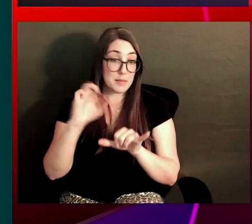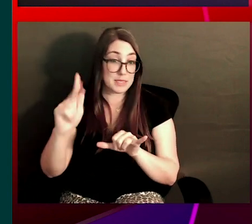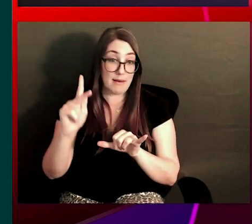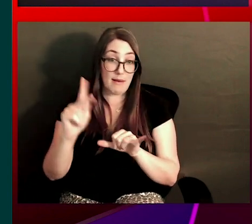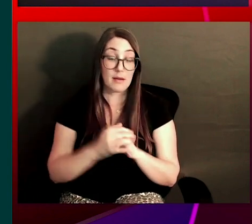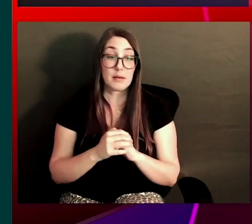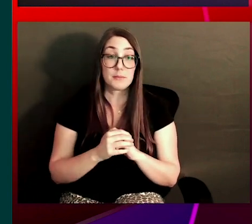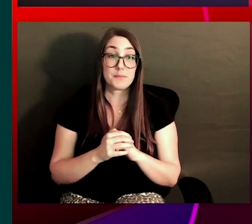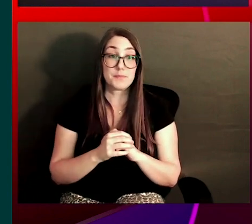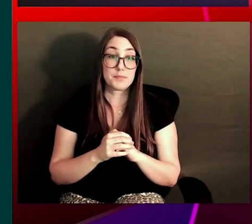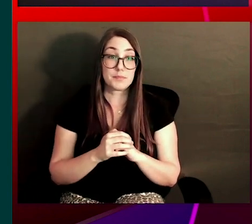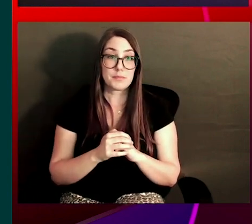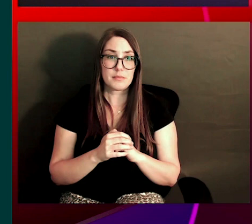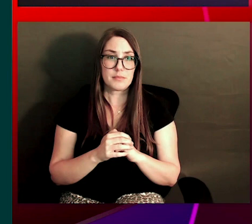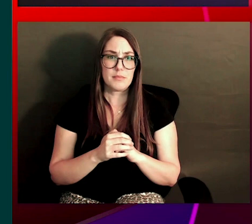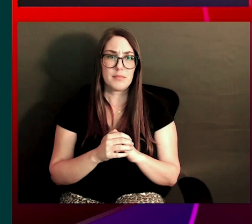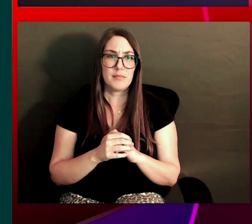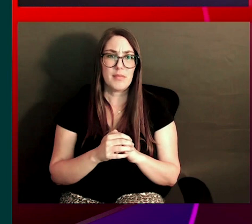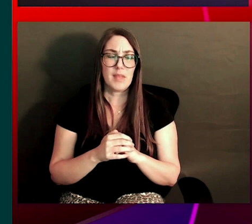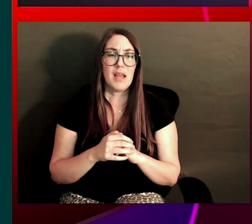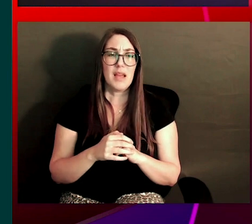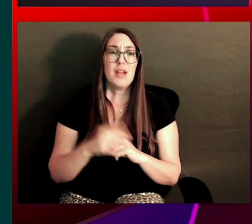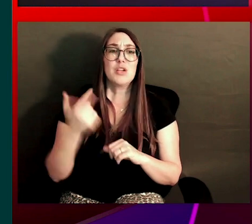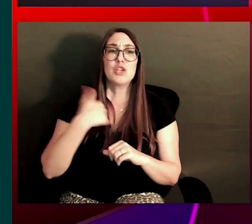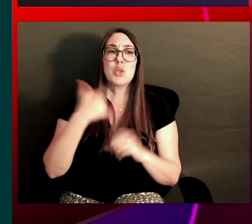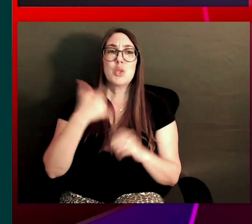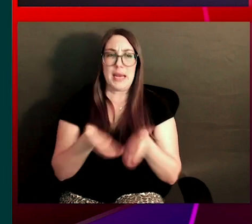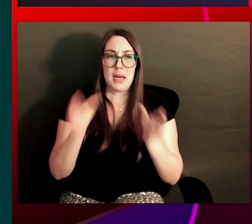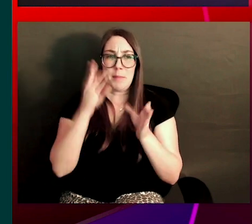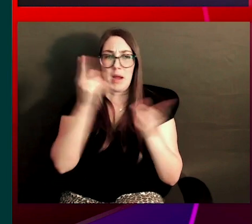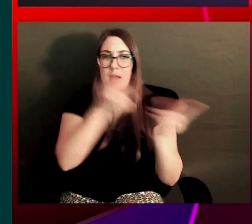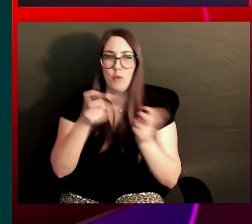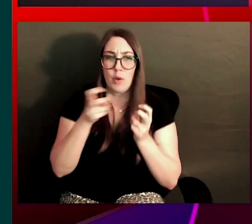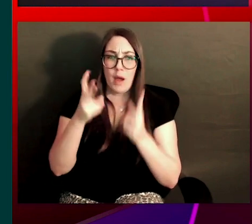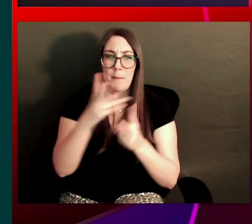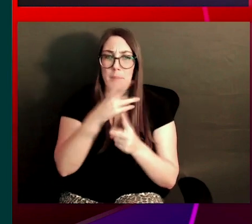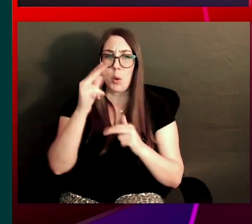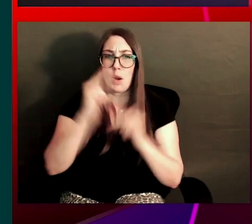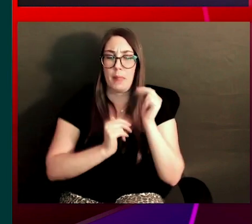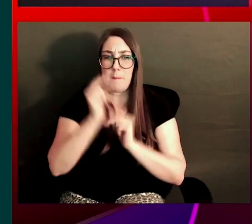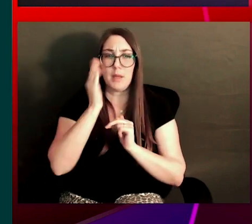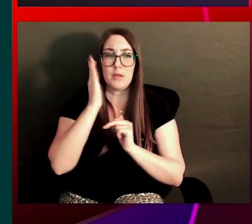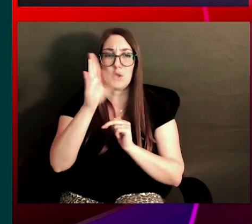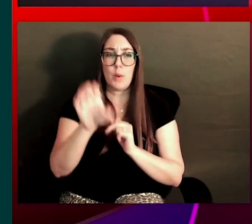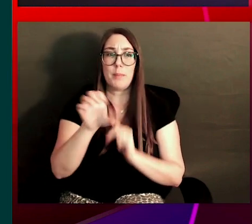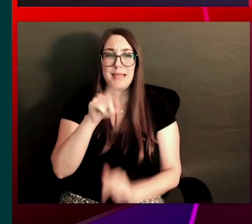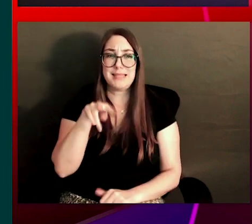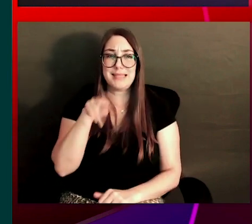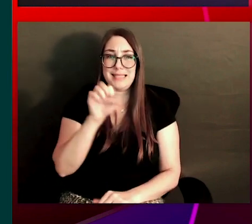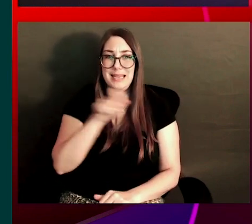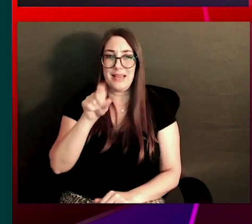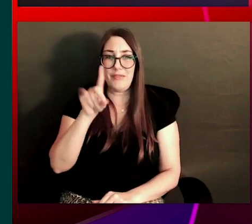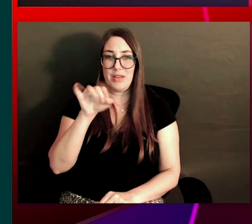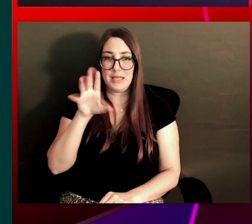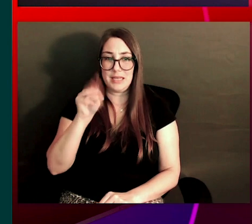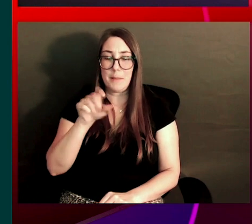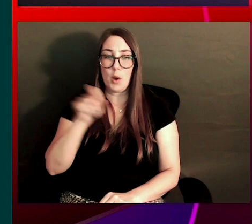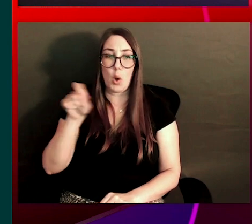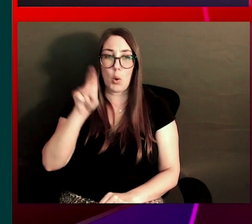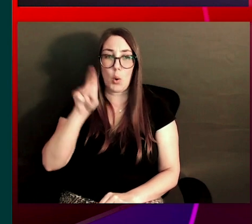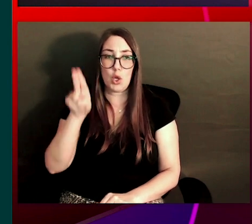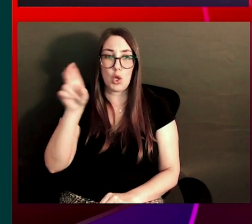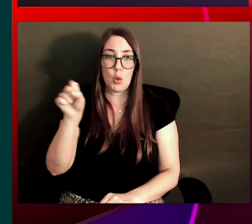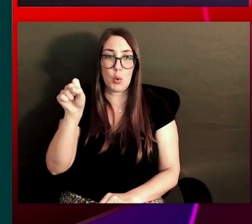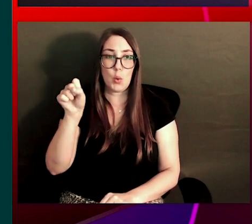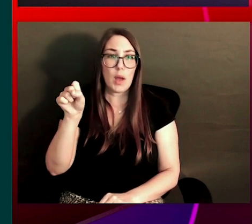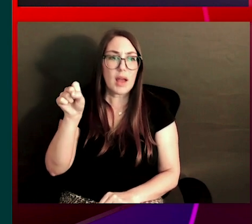have persisted these ones yesterday. So I need a bucket for the upload of the build. So this is going to be Steve demo US West 2, the same bucket I used yesterday.